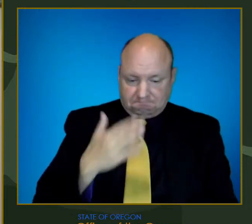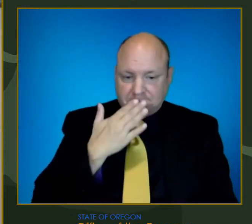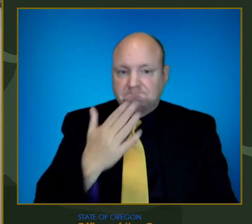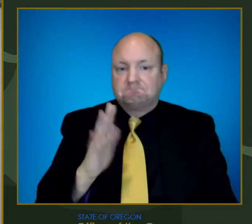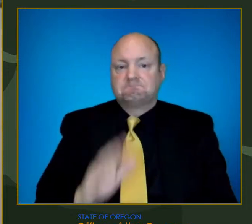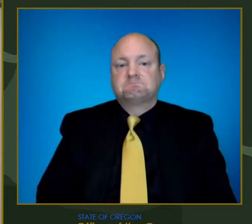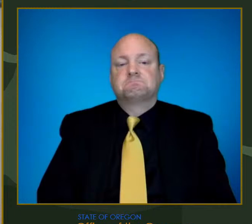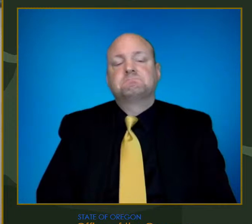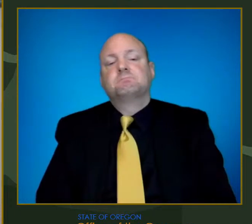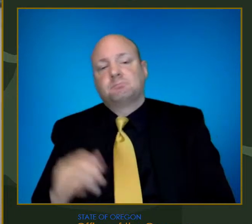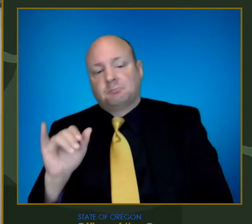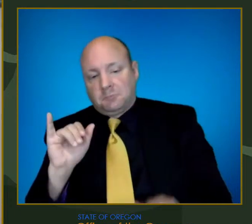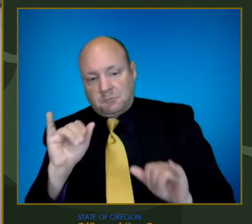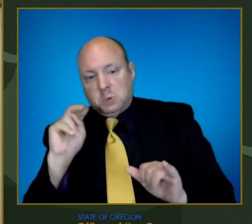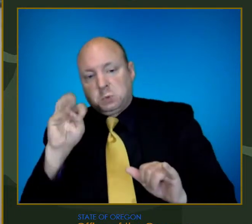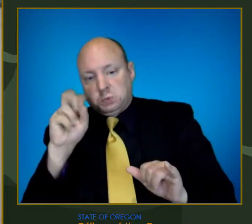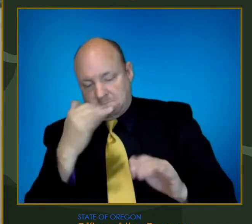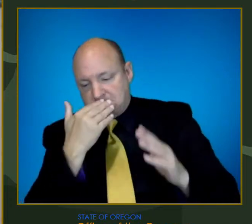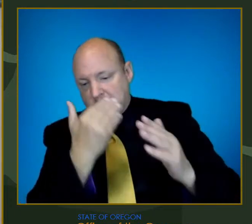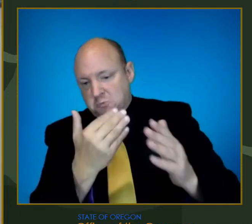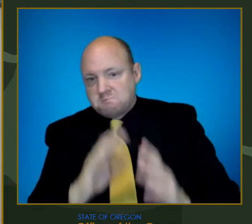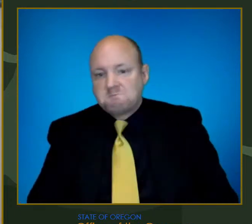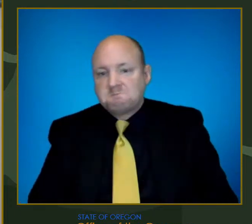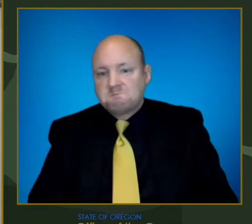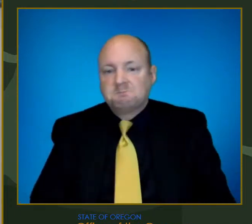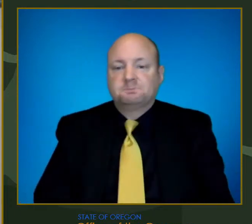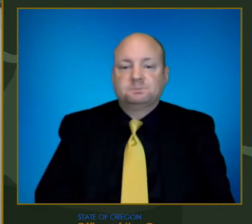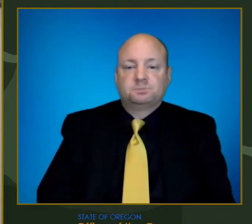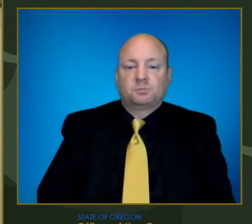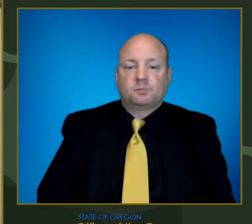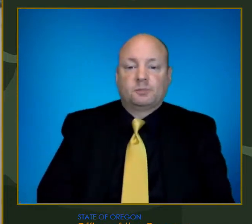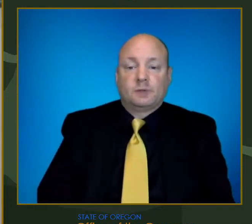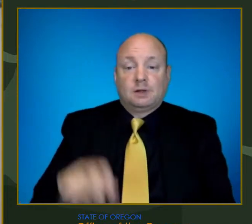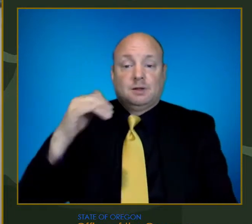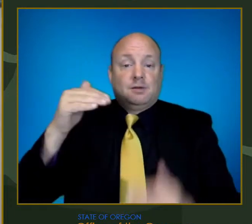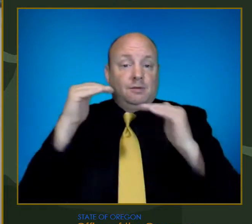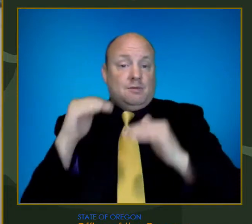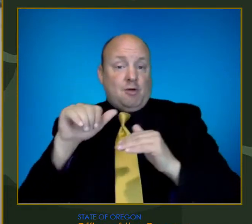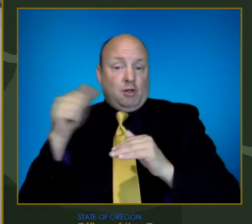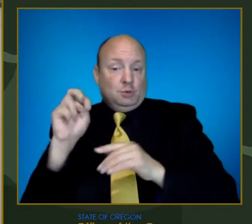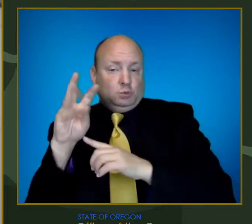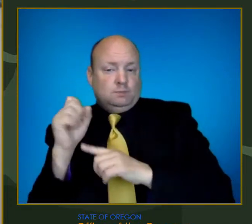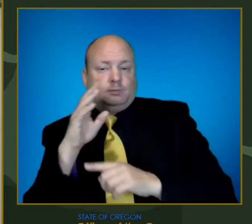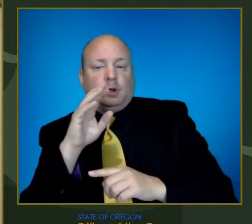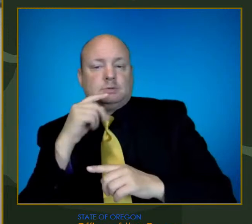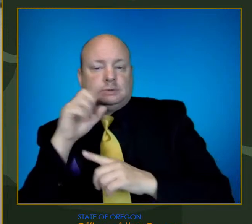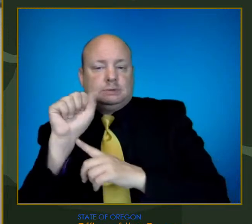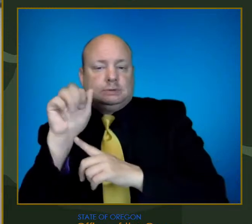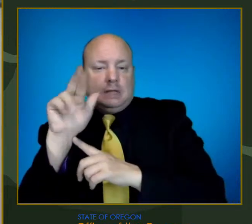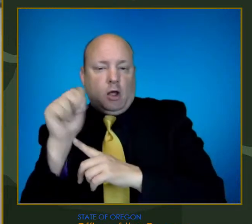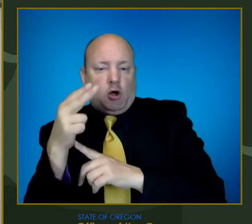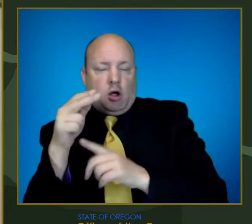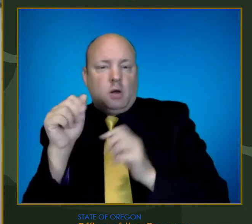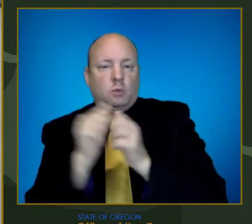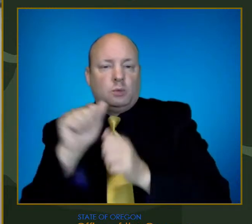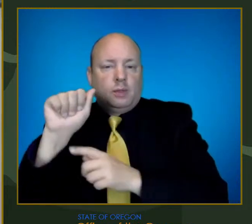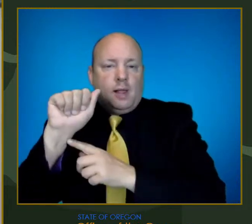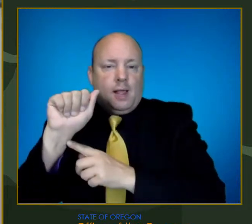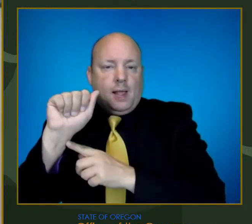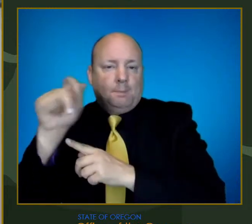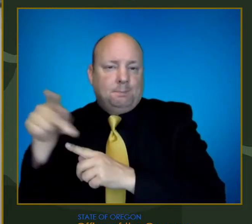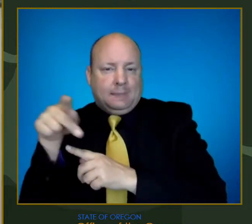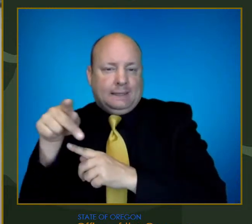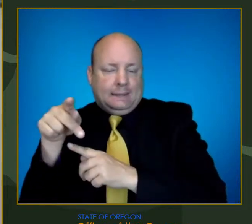Thank you, Katie. We'll go next to Sarah Klein with the Associated Press. Go ahead, Sarah. Hi, yes. So it seems